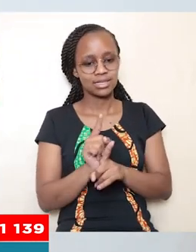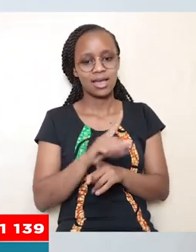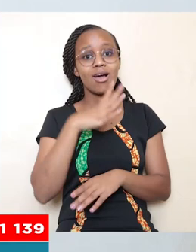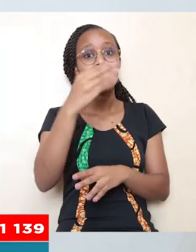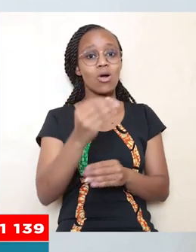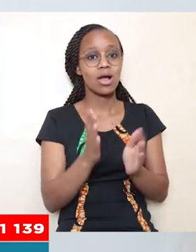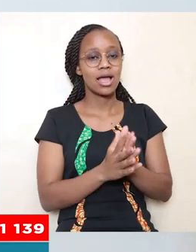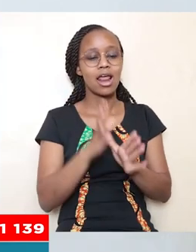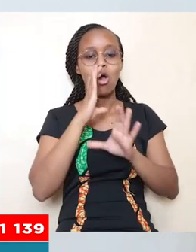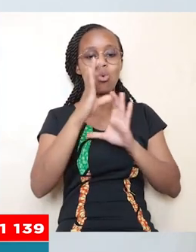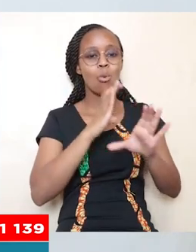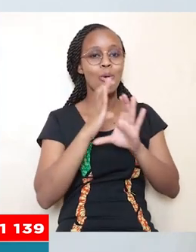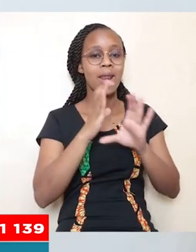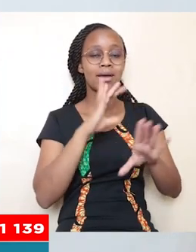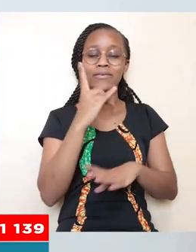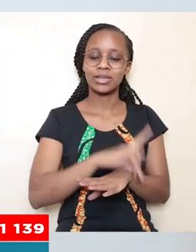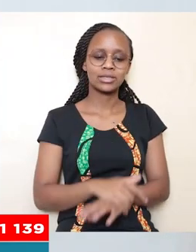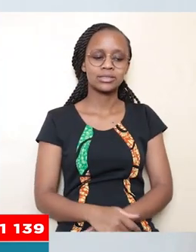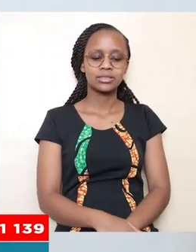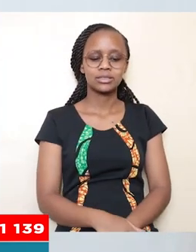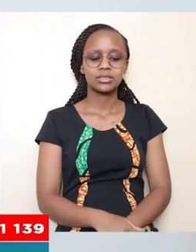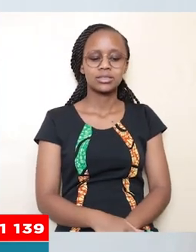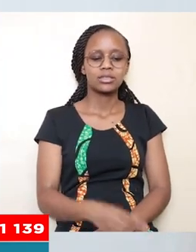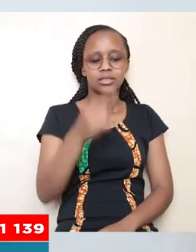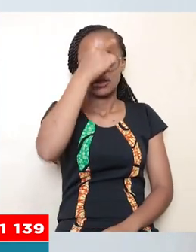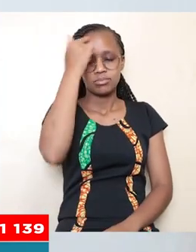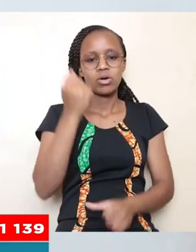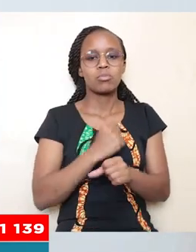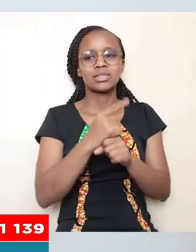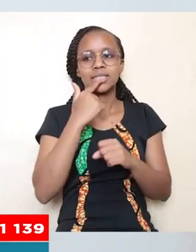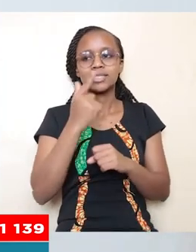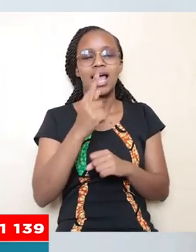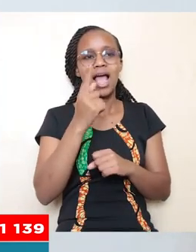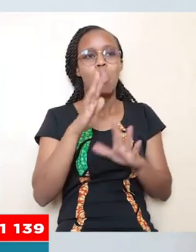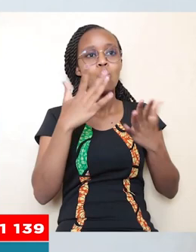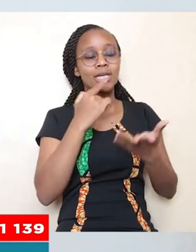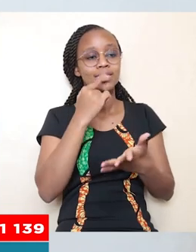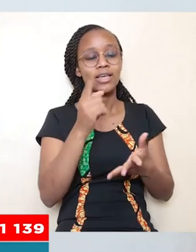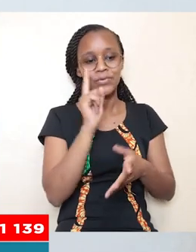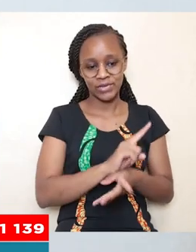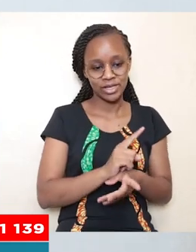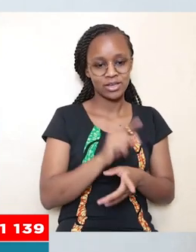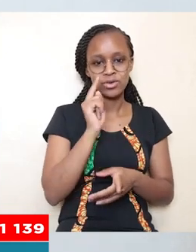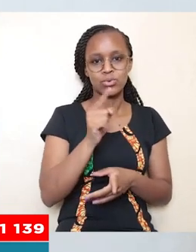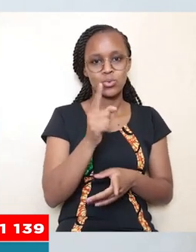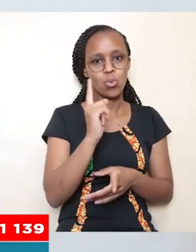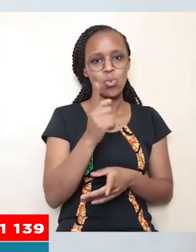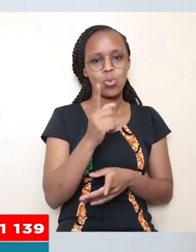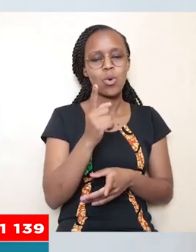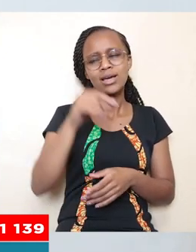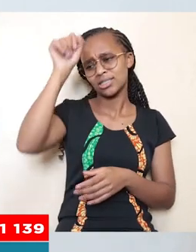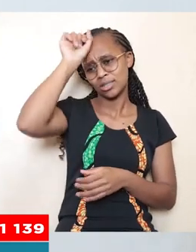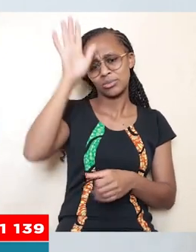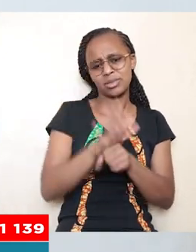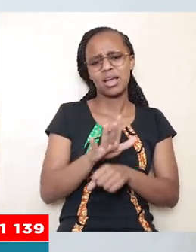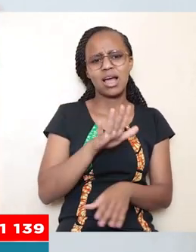to go and communicate. And because you cannot tell them directly what they said, because what you say when in